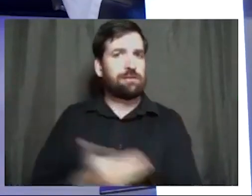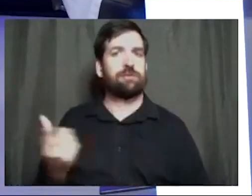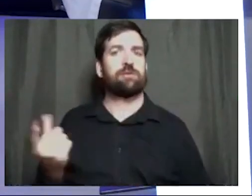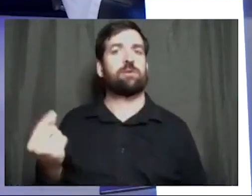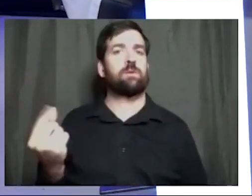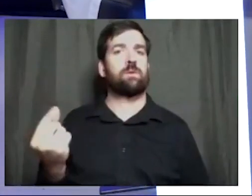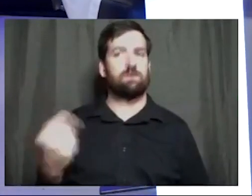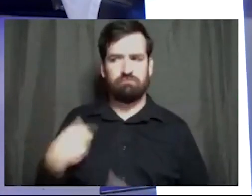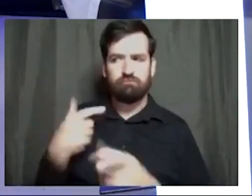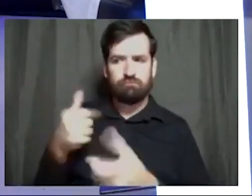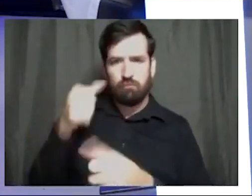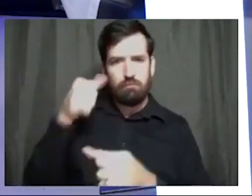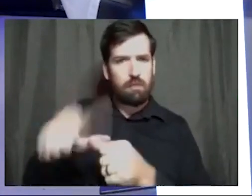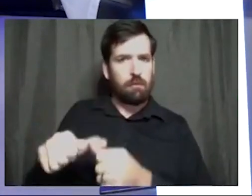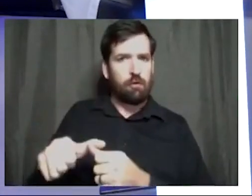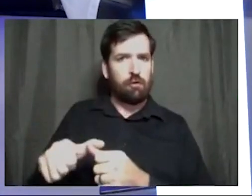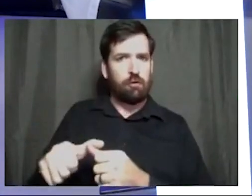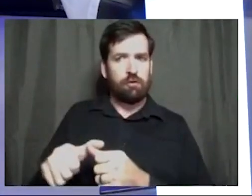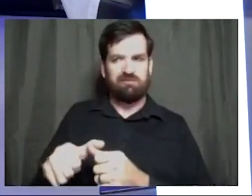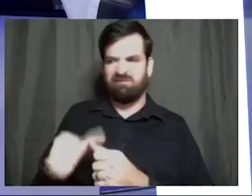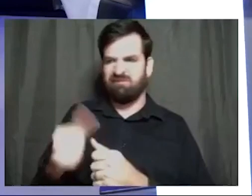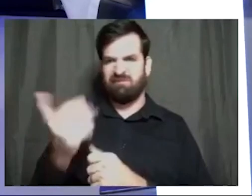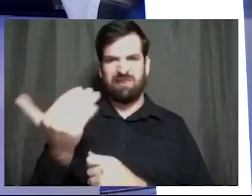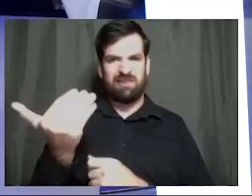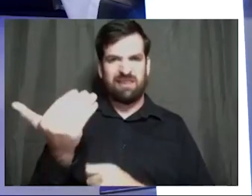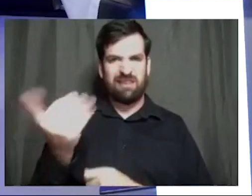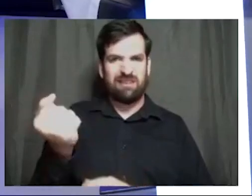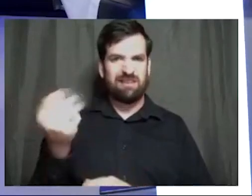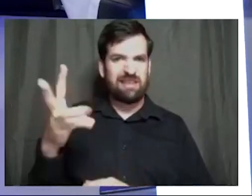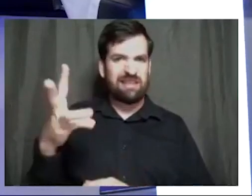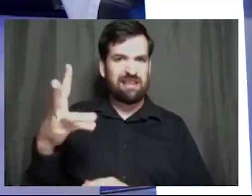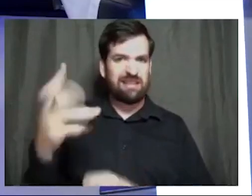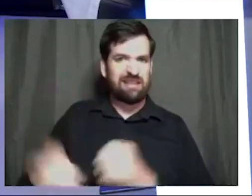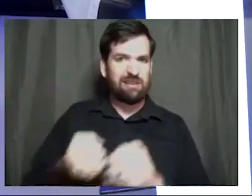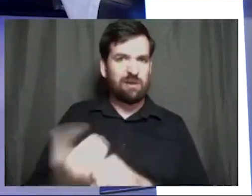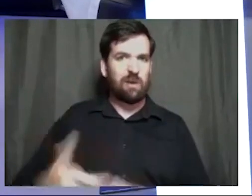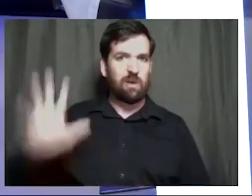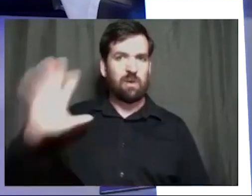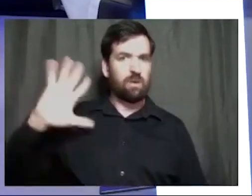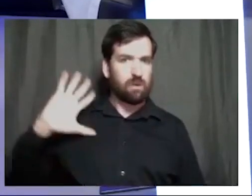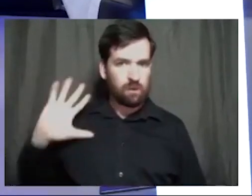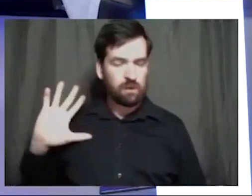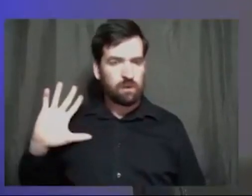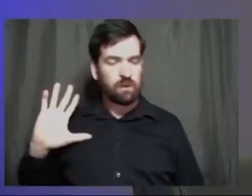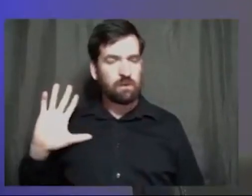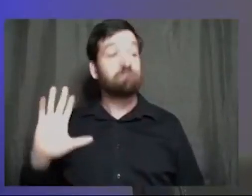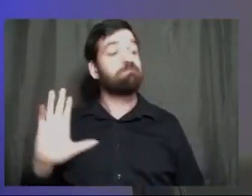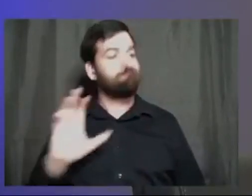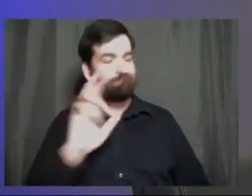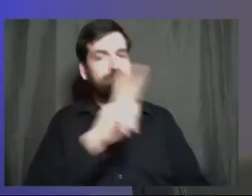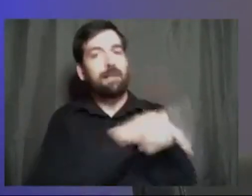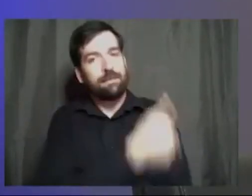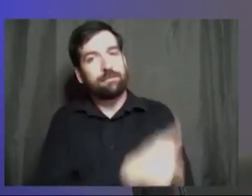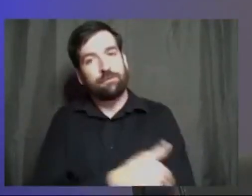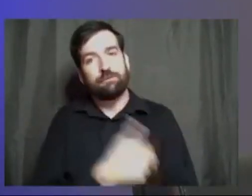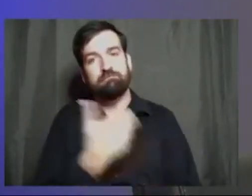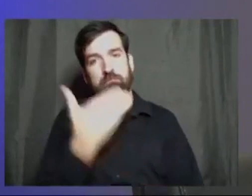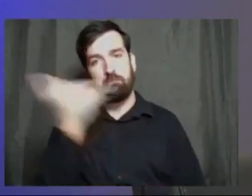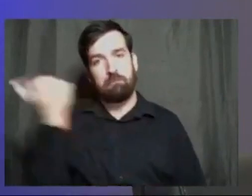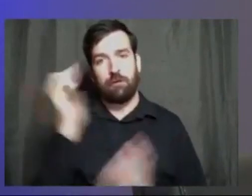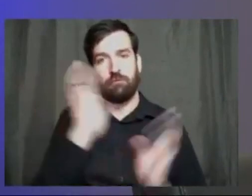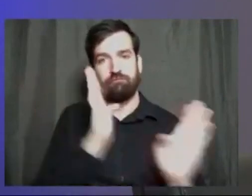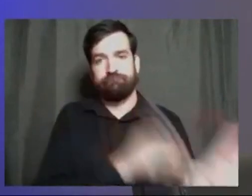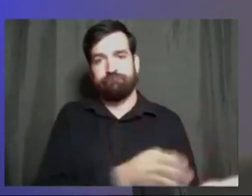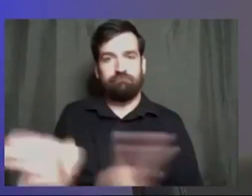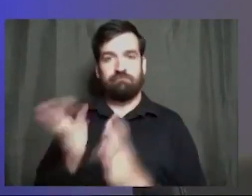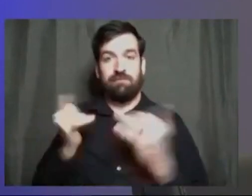remember this time, 15, 16 years ago when so hospitals are a little bit better prepared now than they were